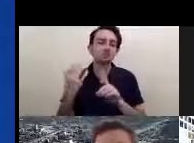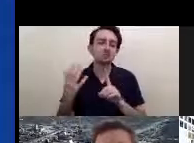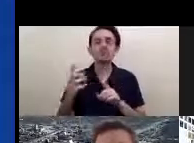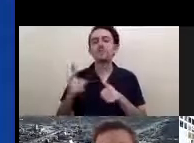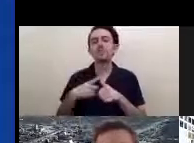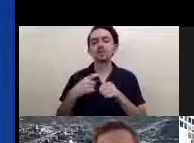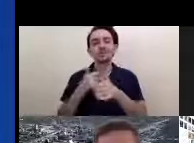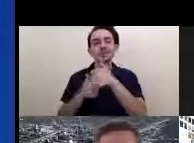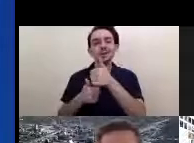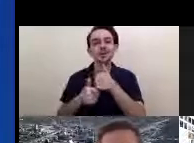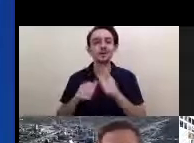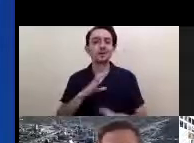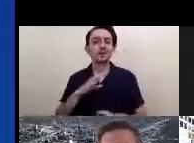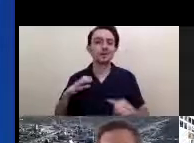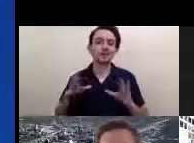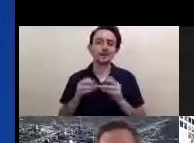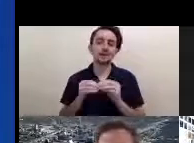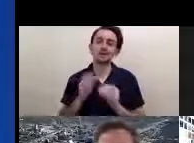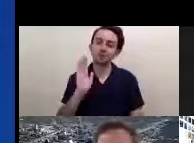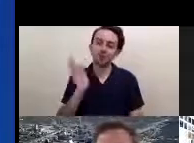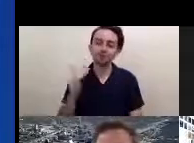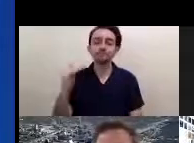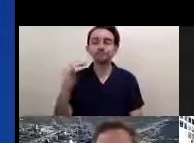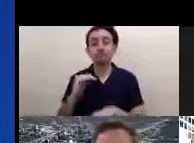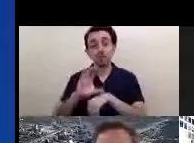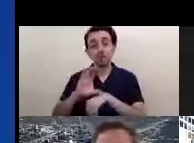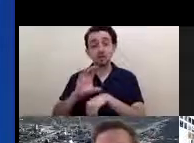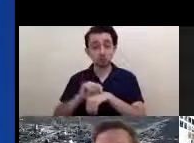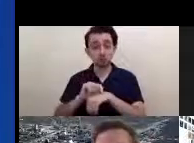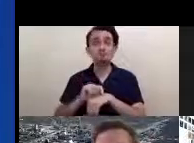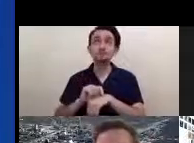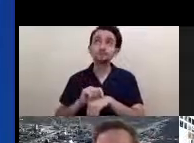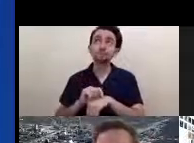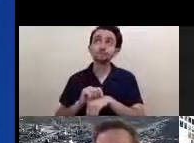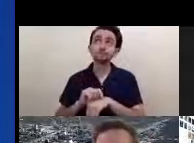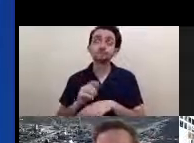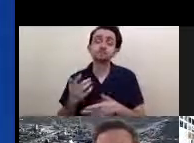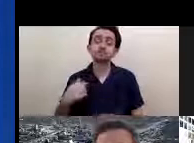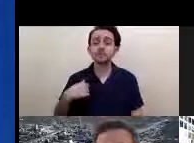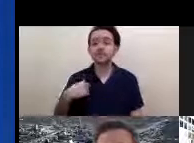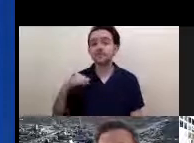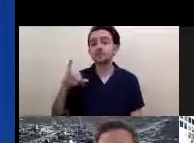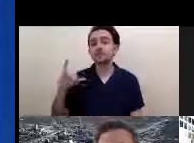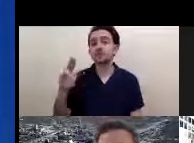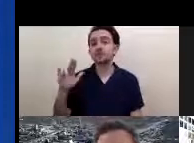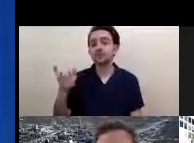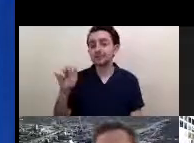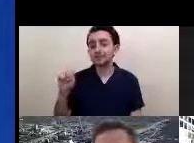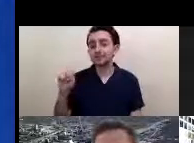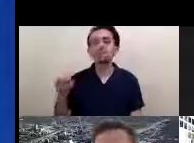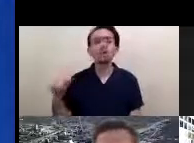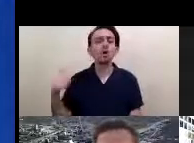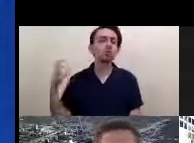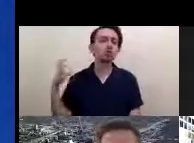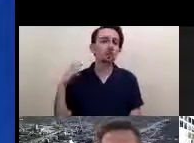far as the consultant is concerned, I think, what we, Justin and I and the chairs that have met are, at least